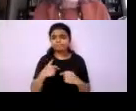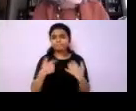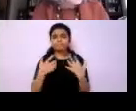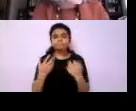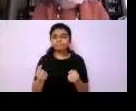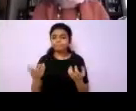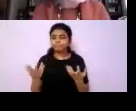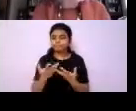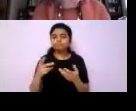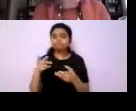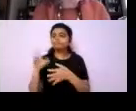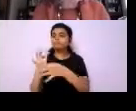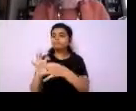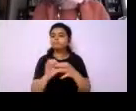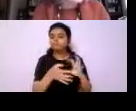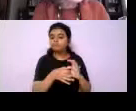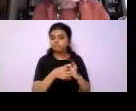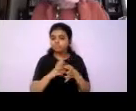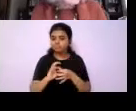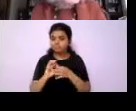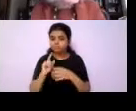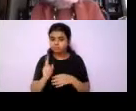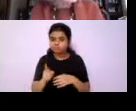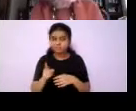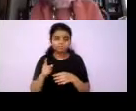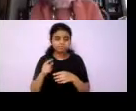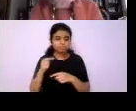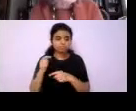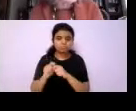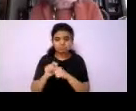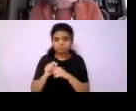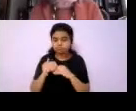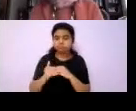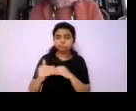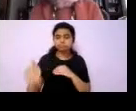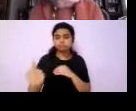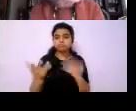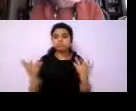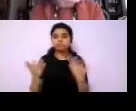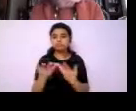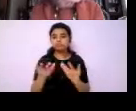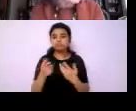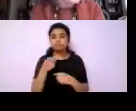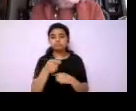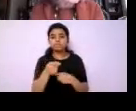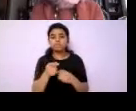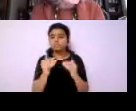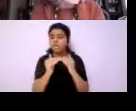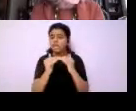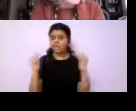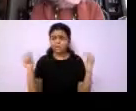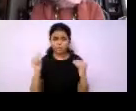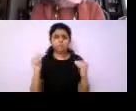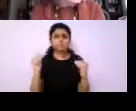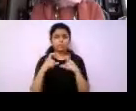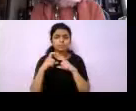unite with others who are willing to work in concert to provide symmetrical care when